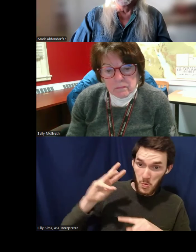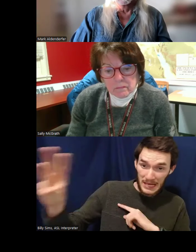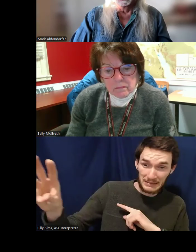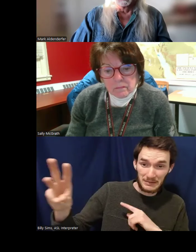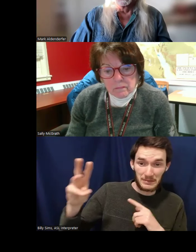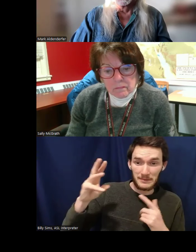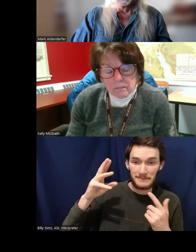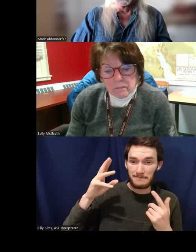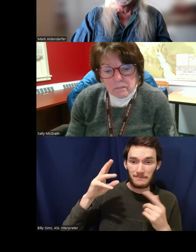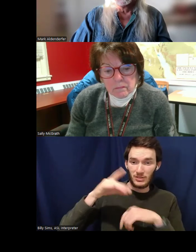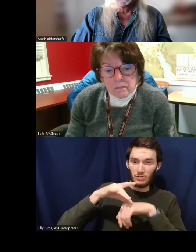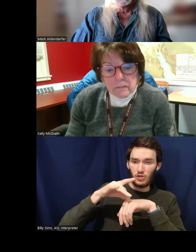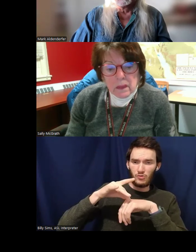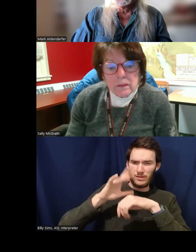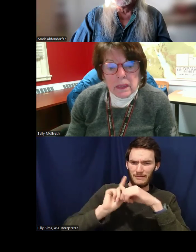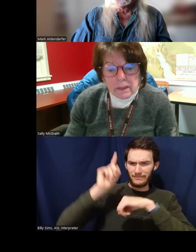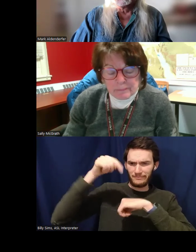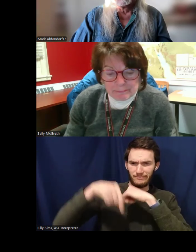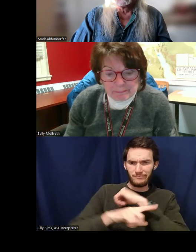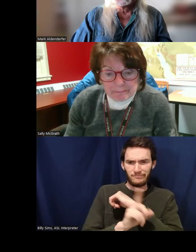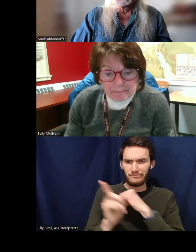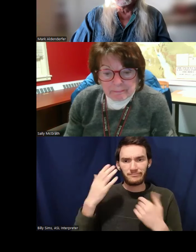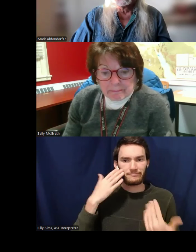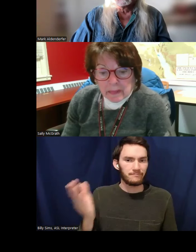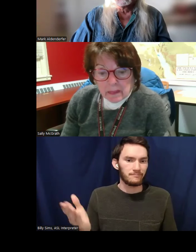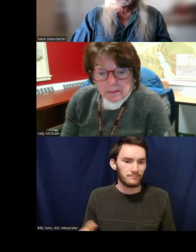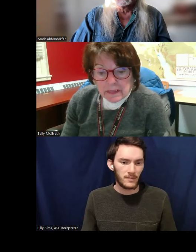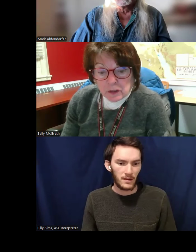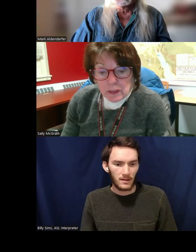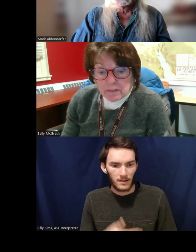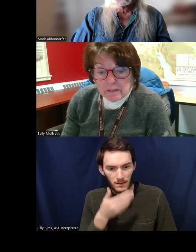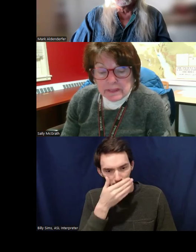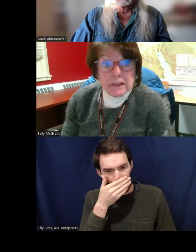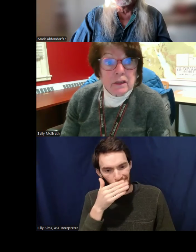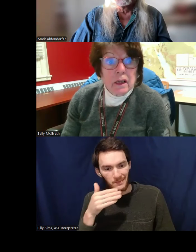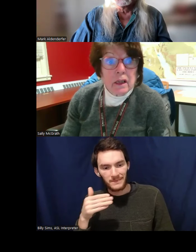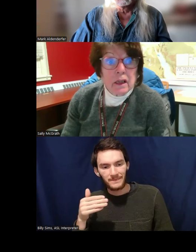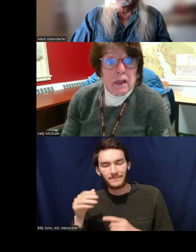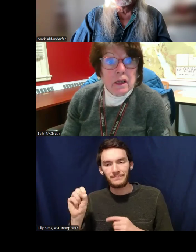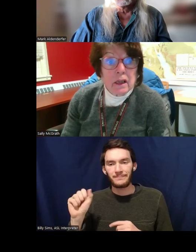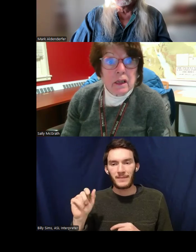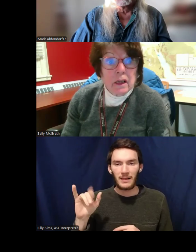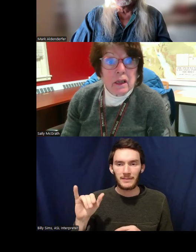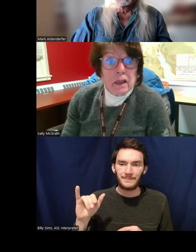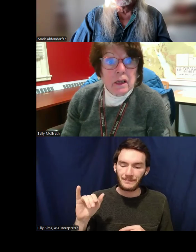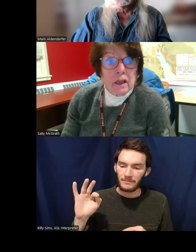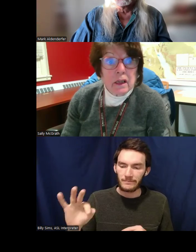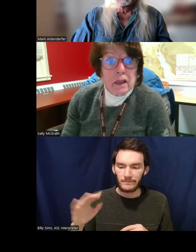of in a geographical sense. Okay. Thank you. I still can.